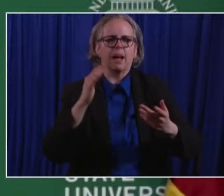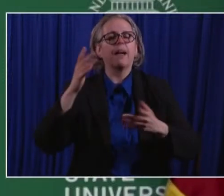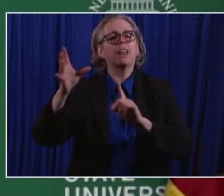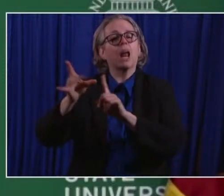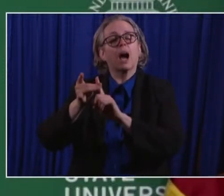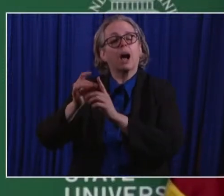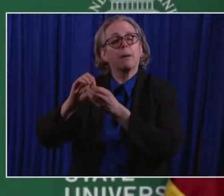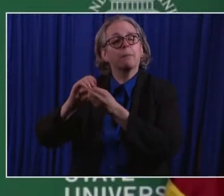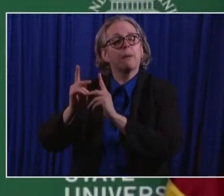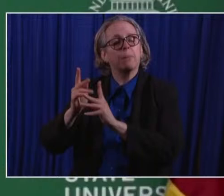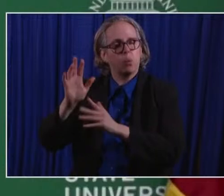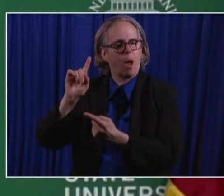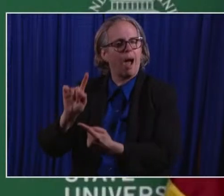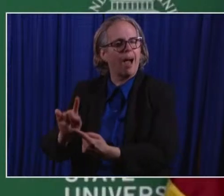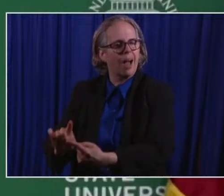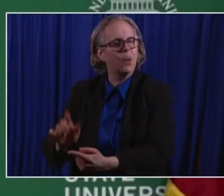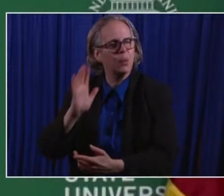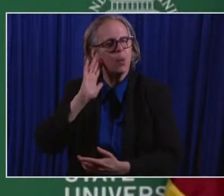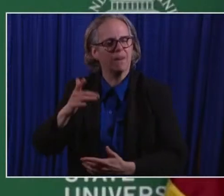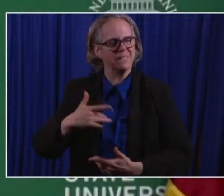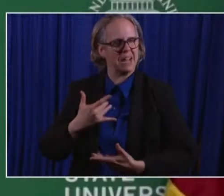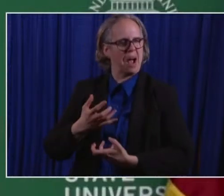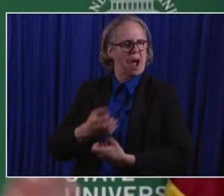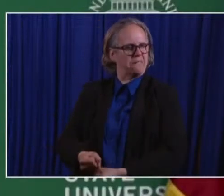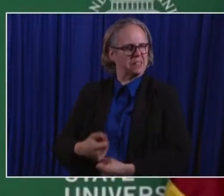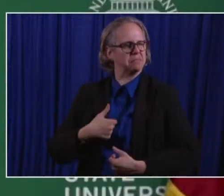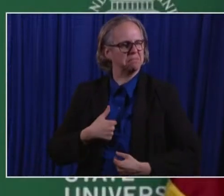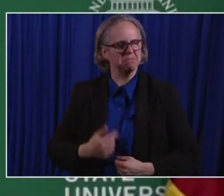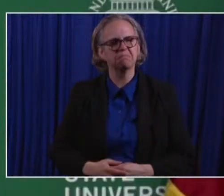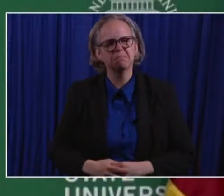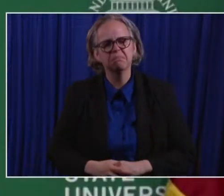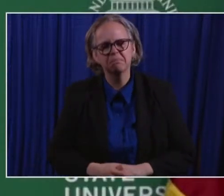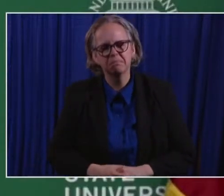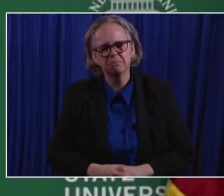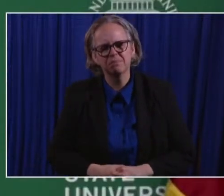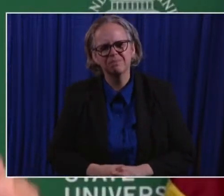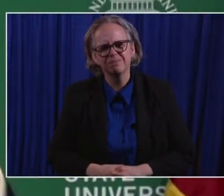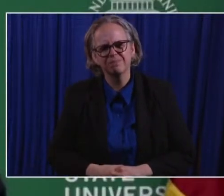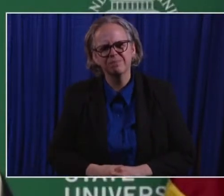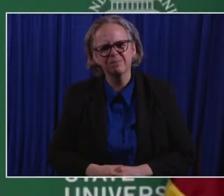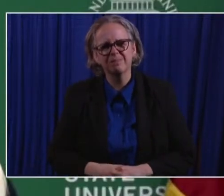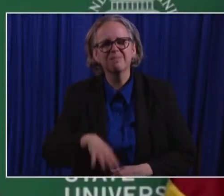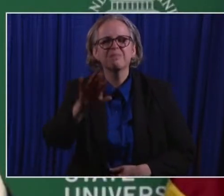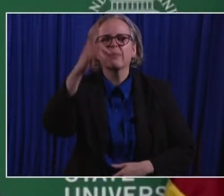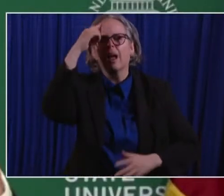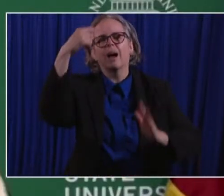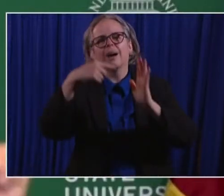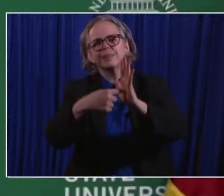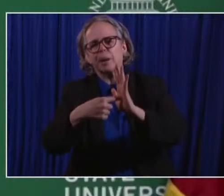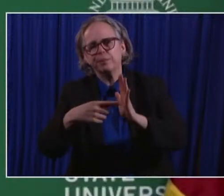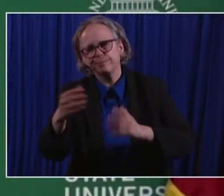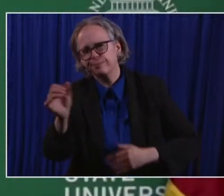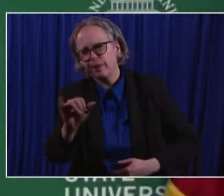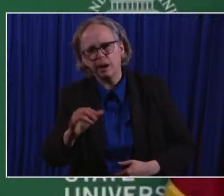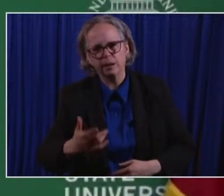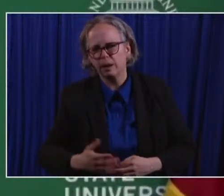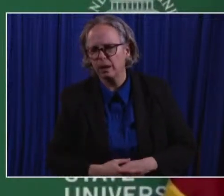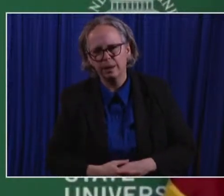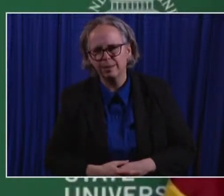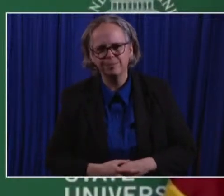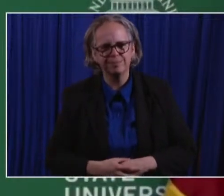down. I liken it to putting money in the bank. You know, every person out there, right behind me at the Wolstein